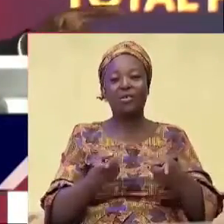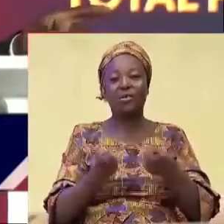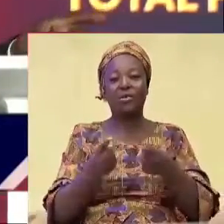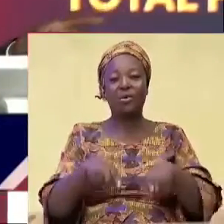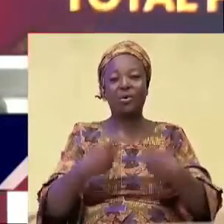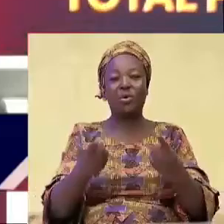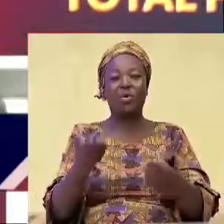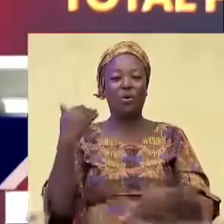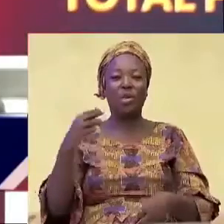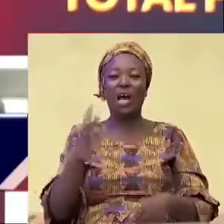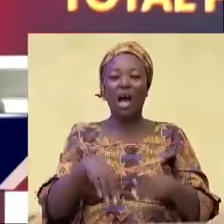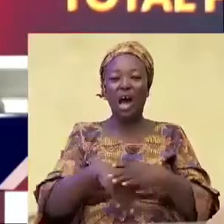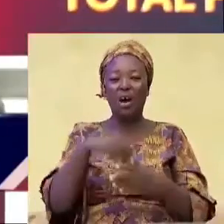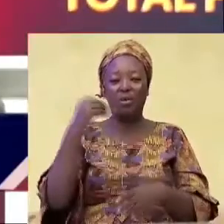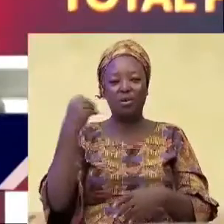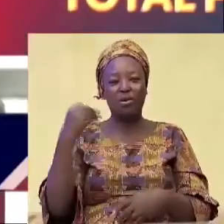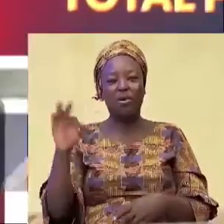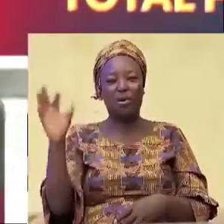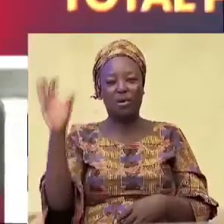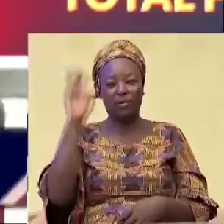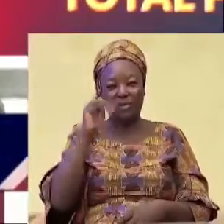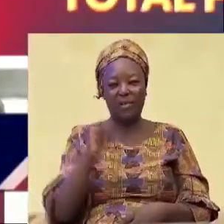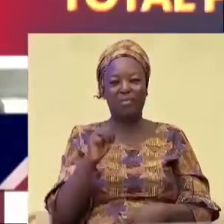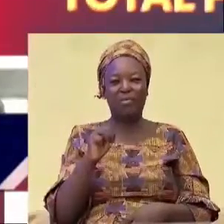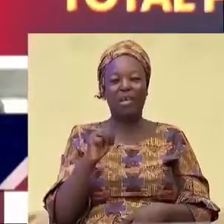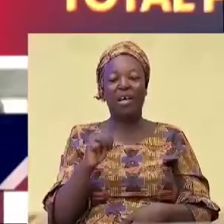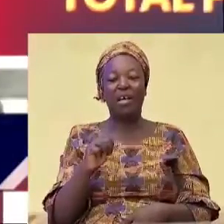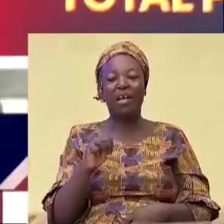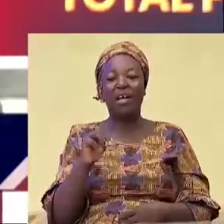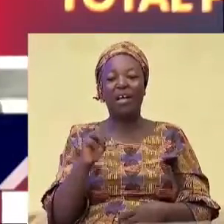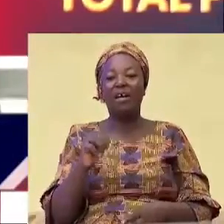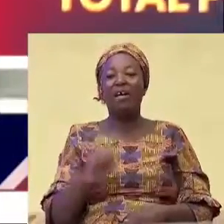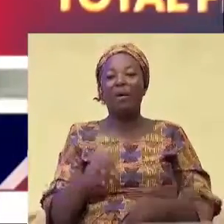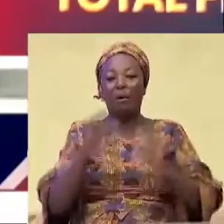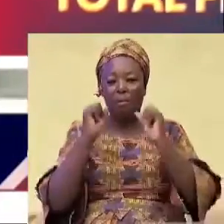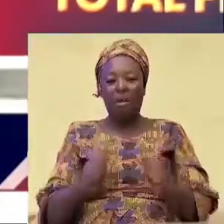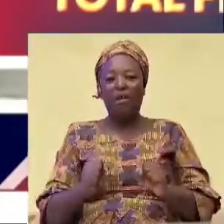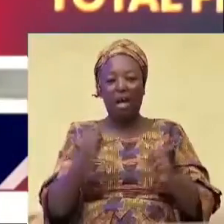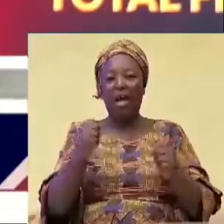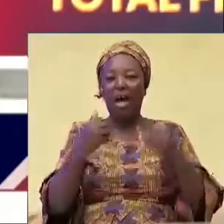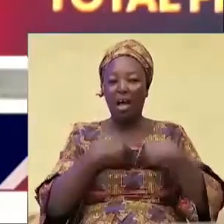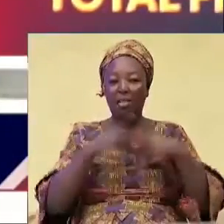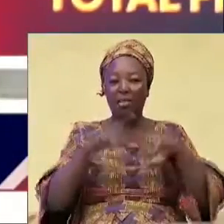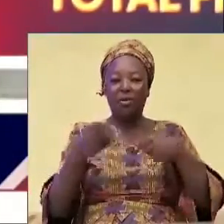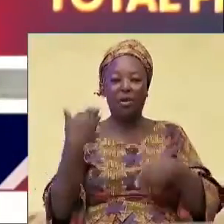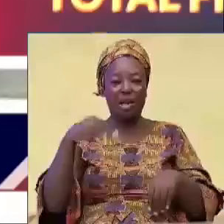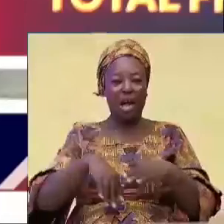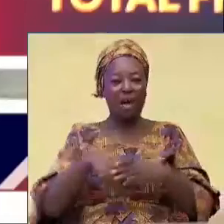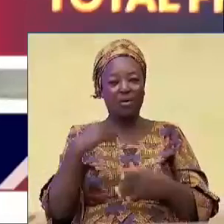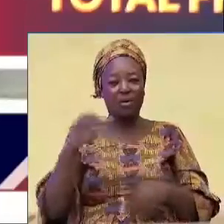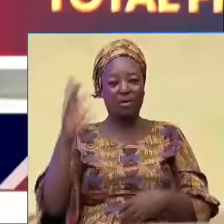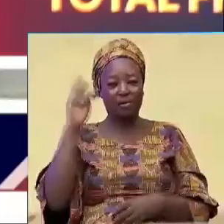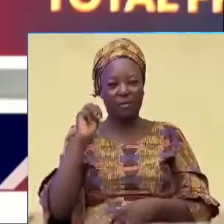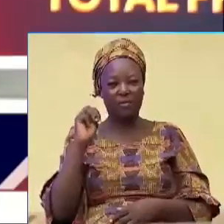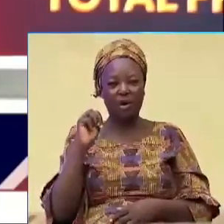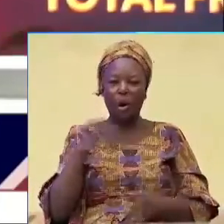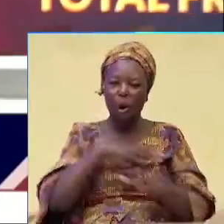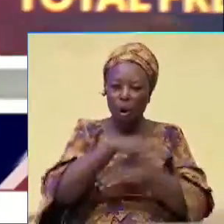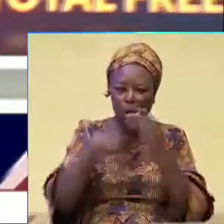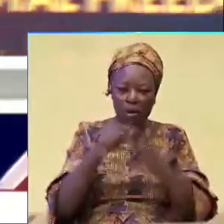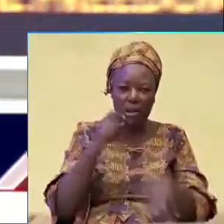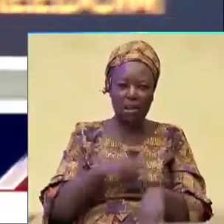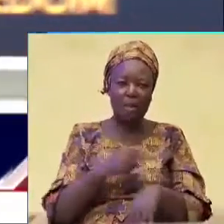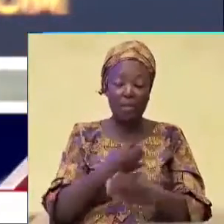gone out of him. Virtue had gone out of him all